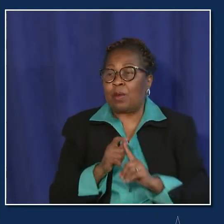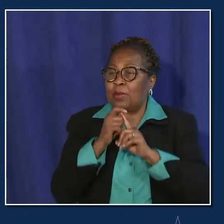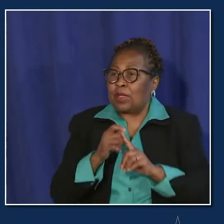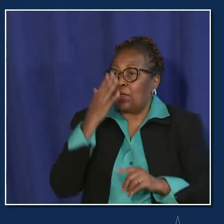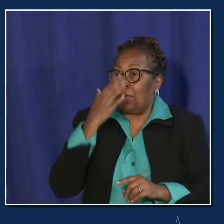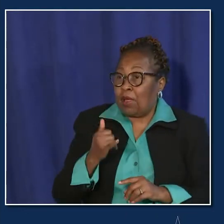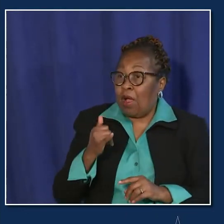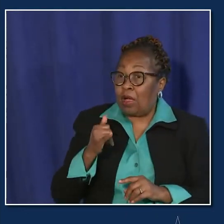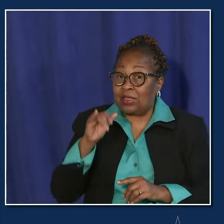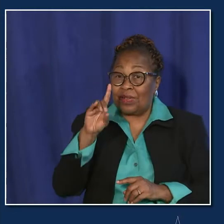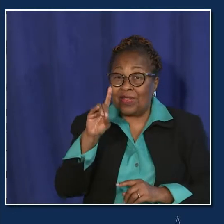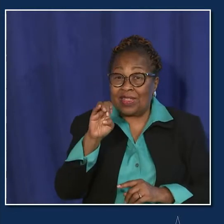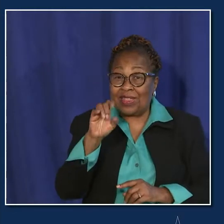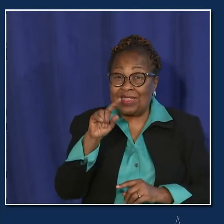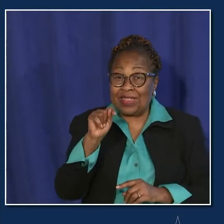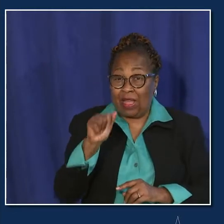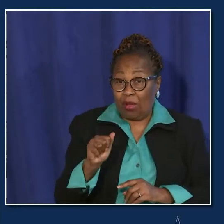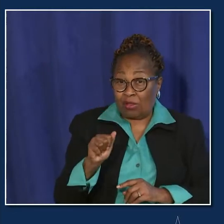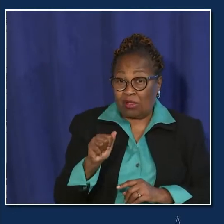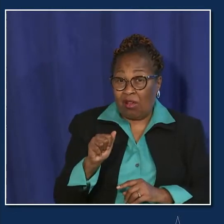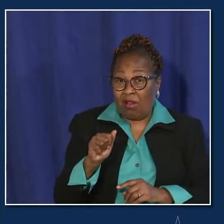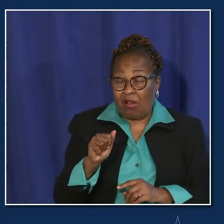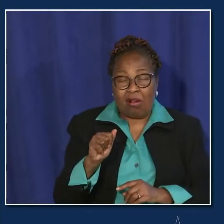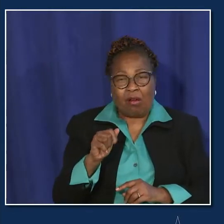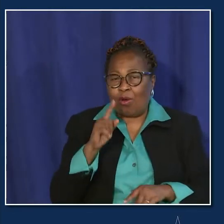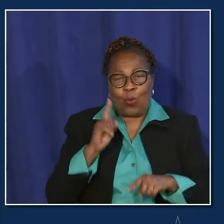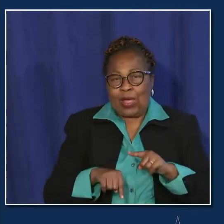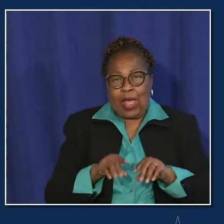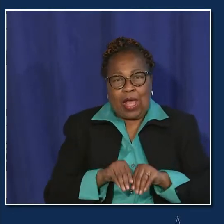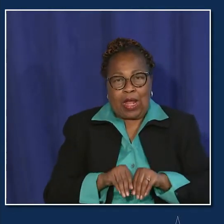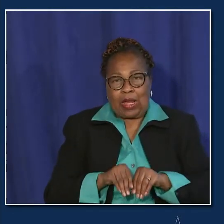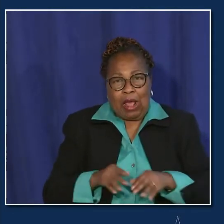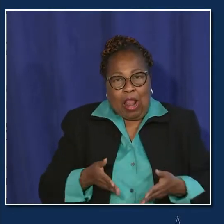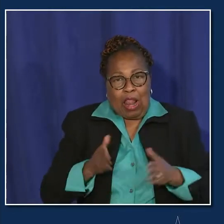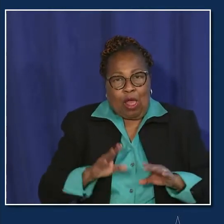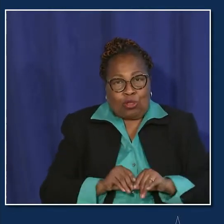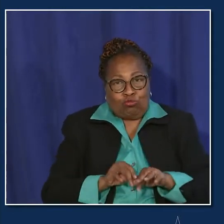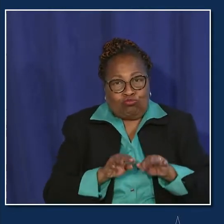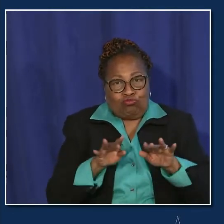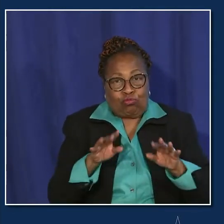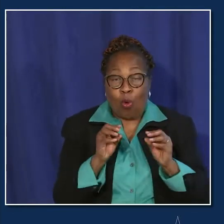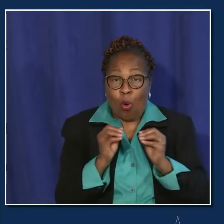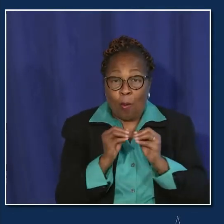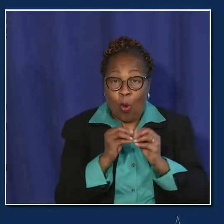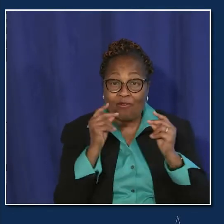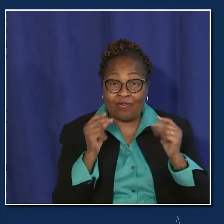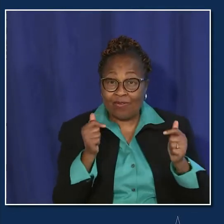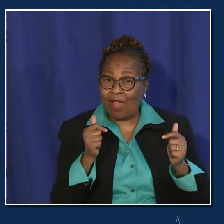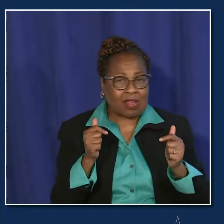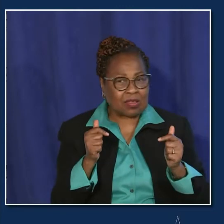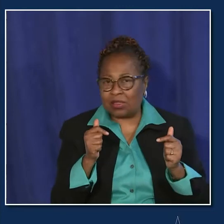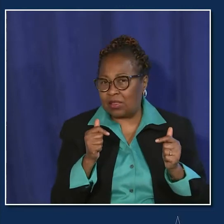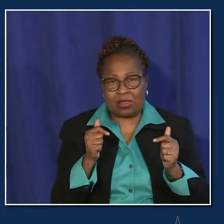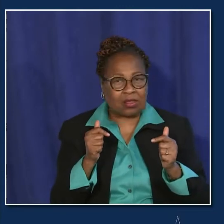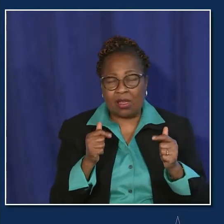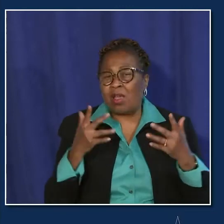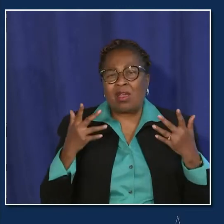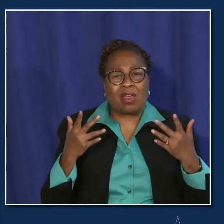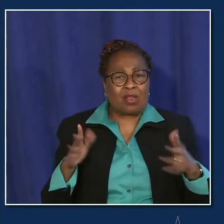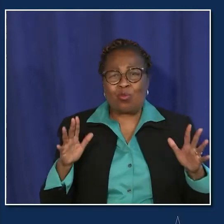because of the Delta variant. We can't allow it to spread further or faster than it already has, and it already